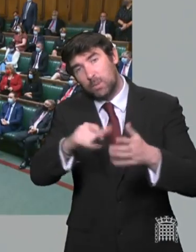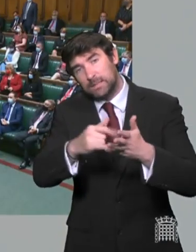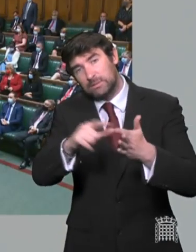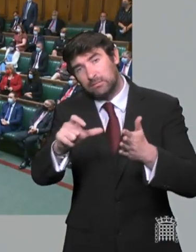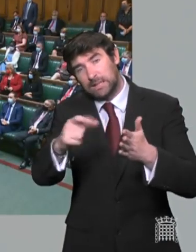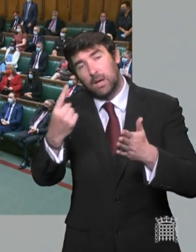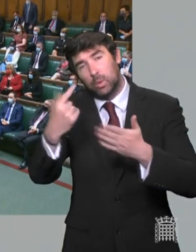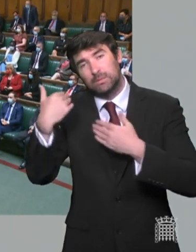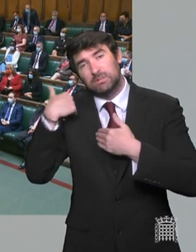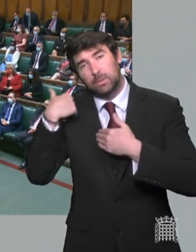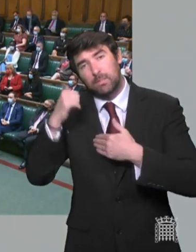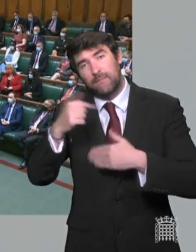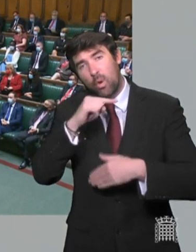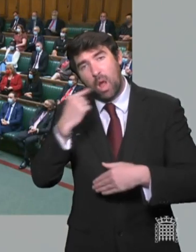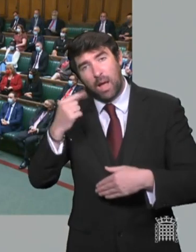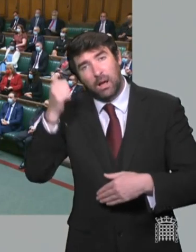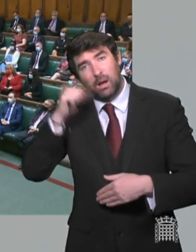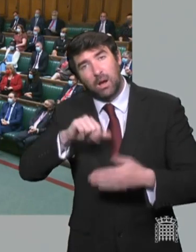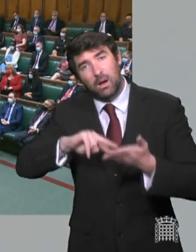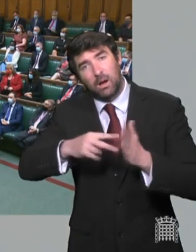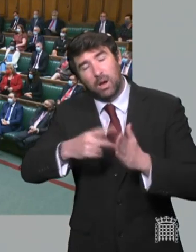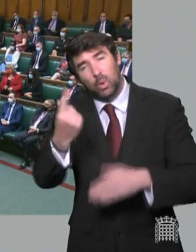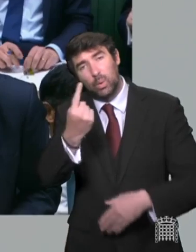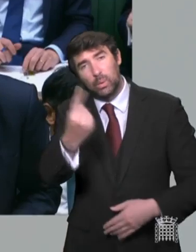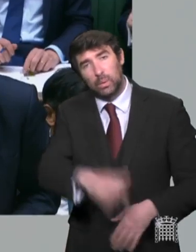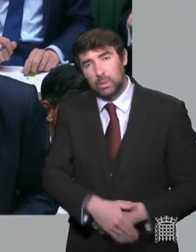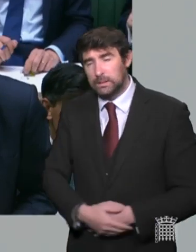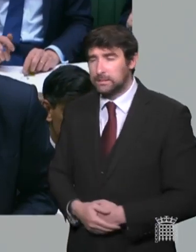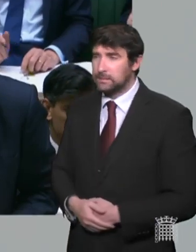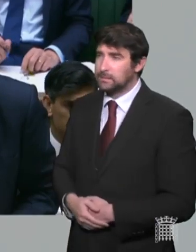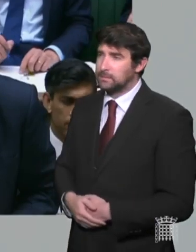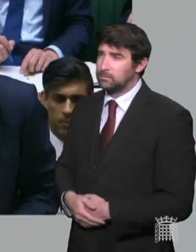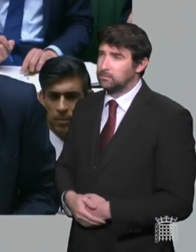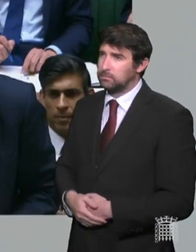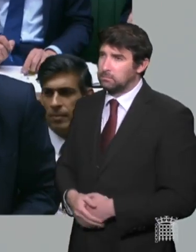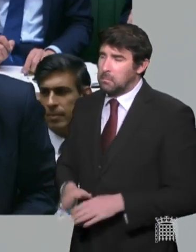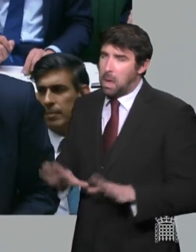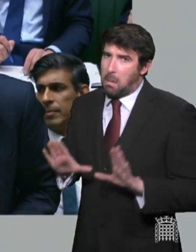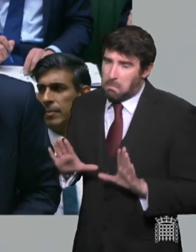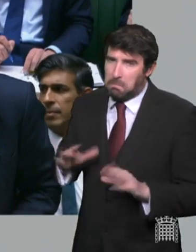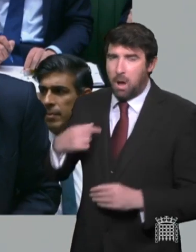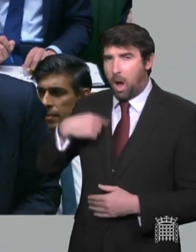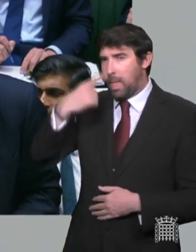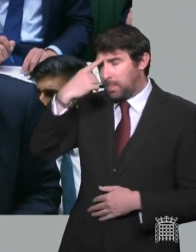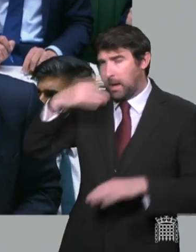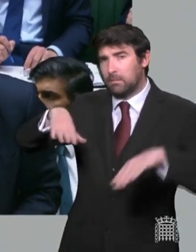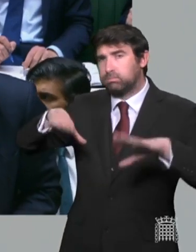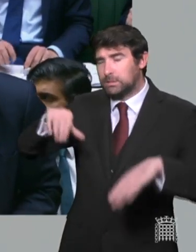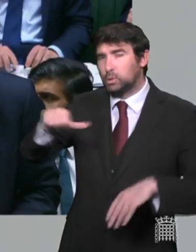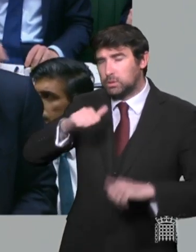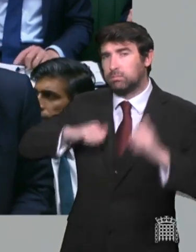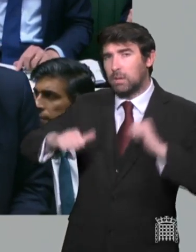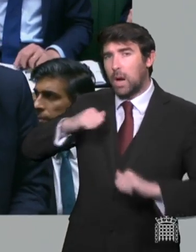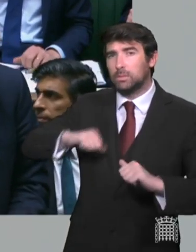Mr. Speaker, I think the whole country should be proud of what we've done to welcome people from Afghanistan. Operation Warm Welcome continues,